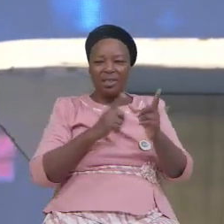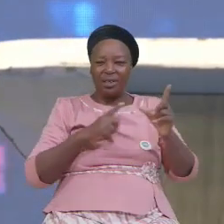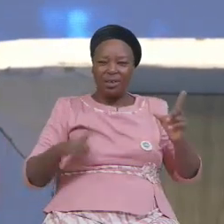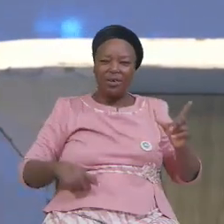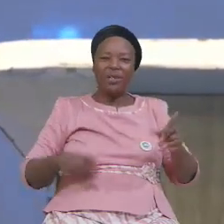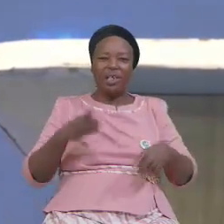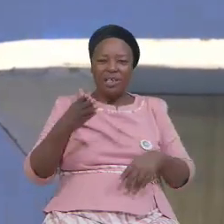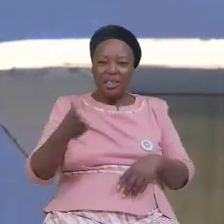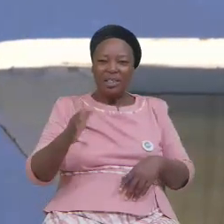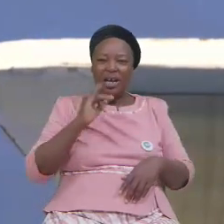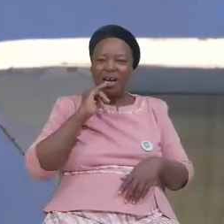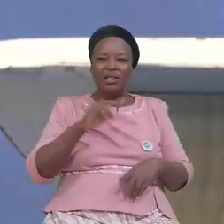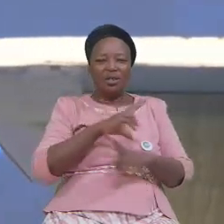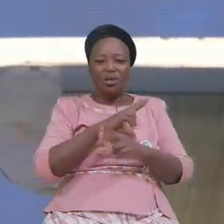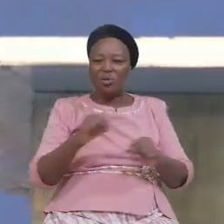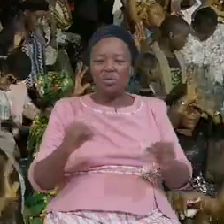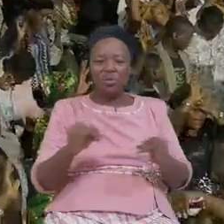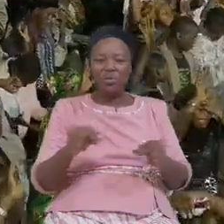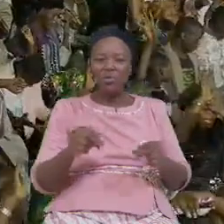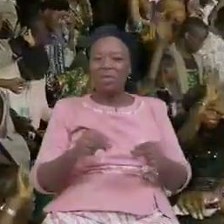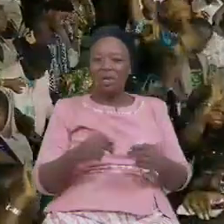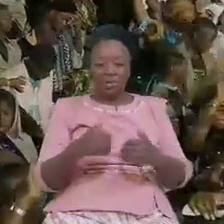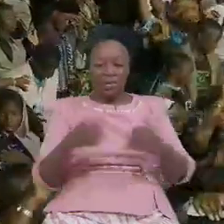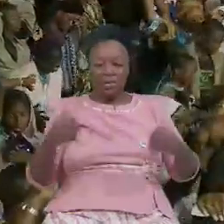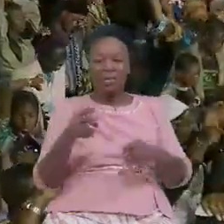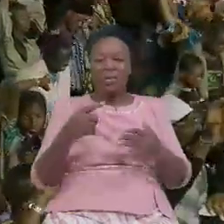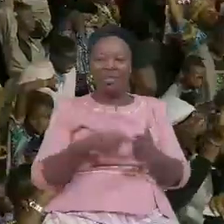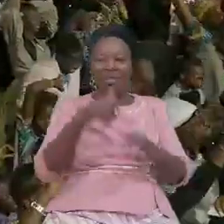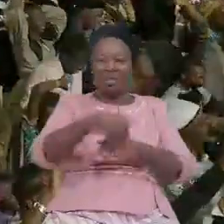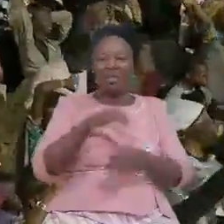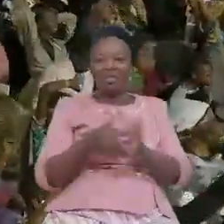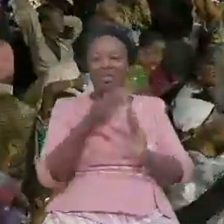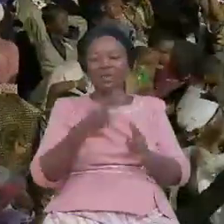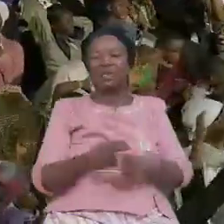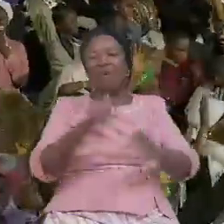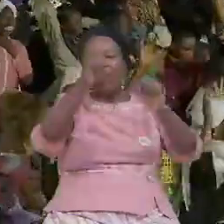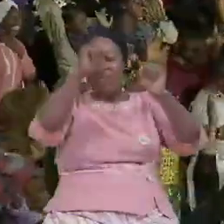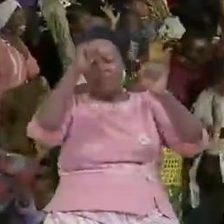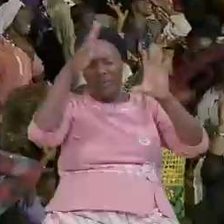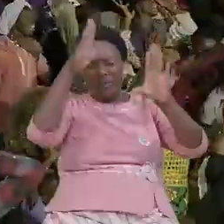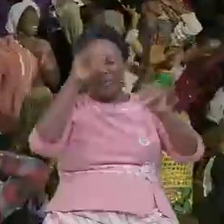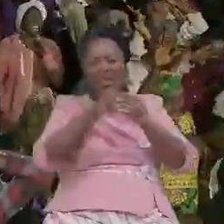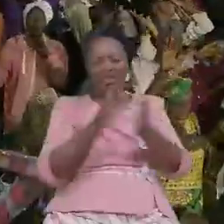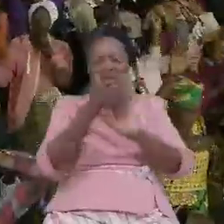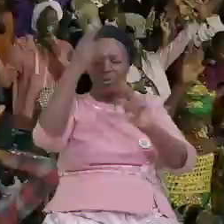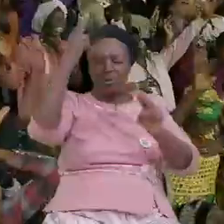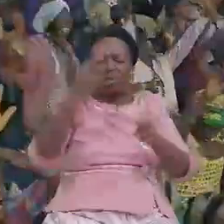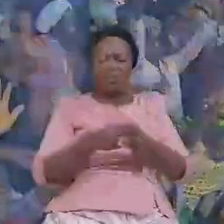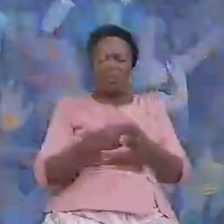no partiality tonight. Father, in Jesus' name,